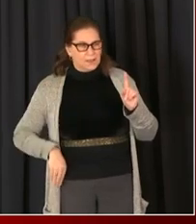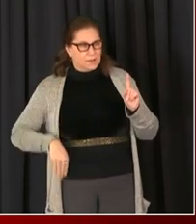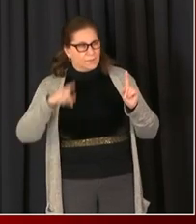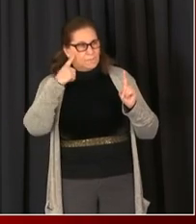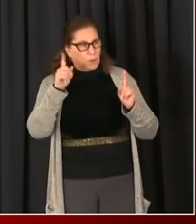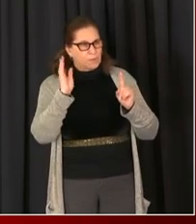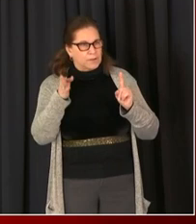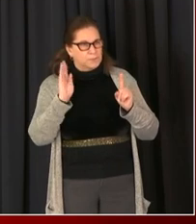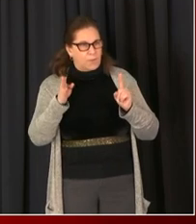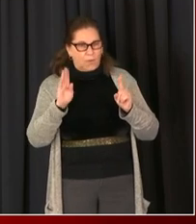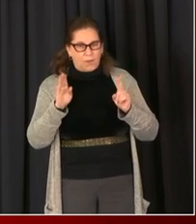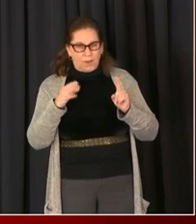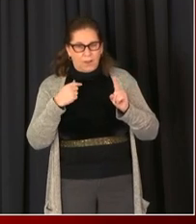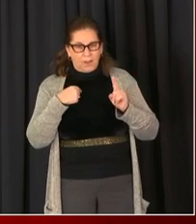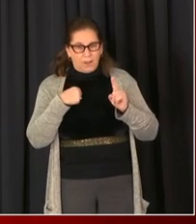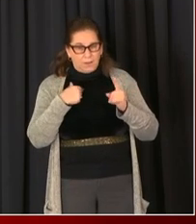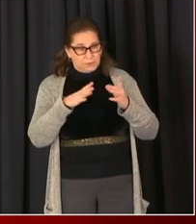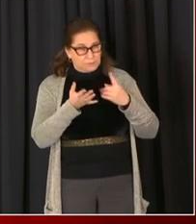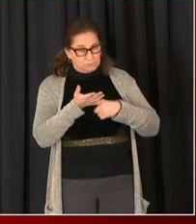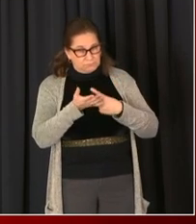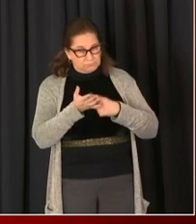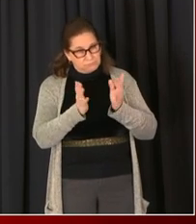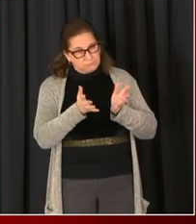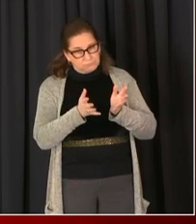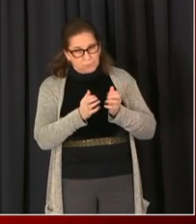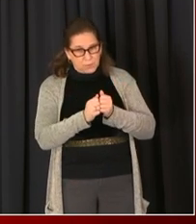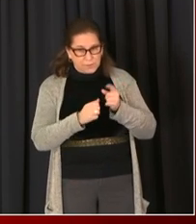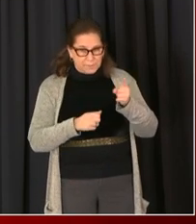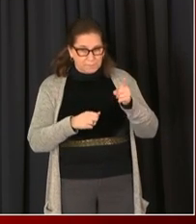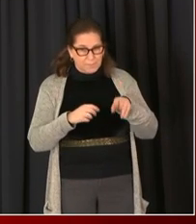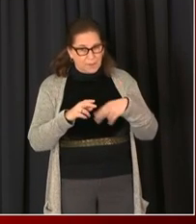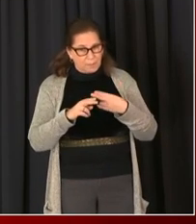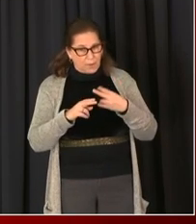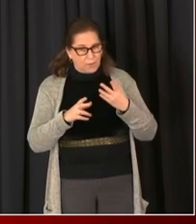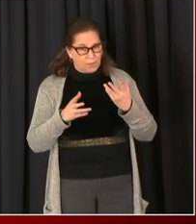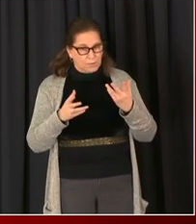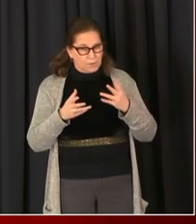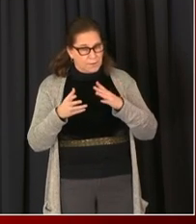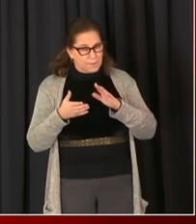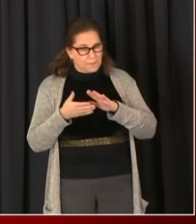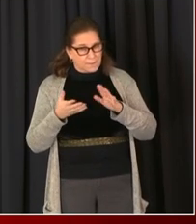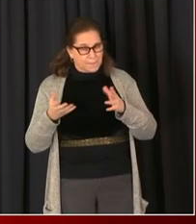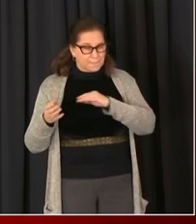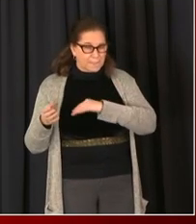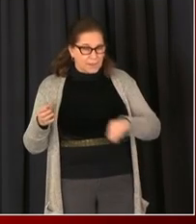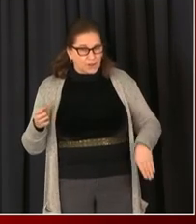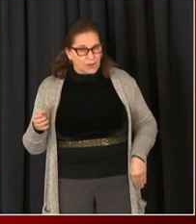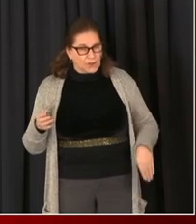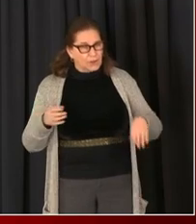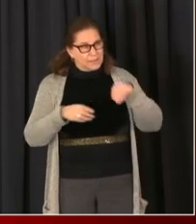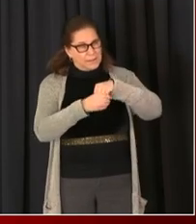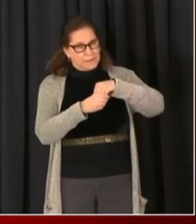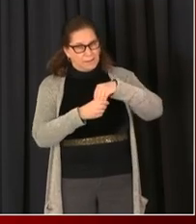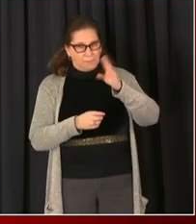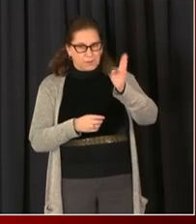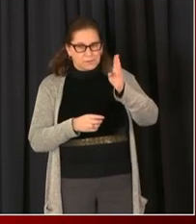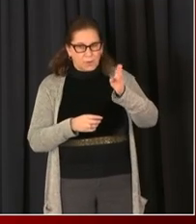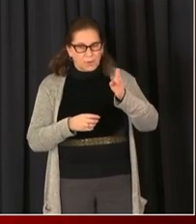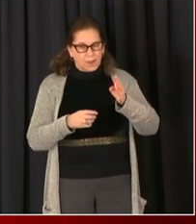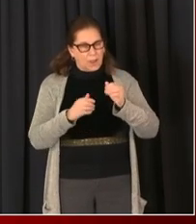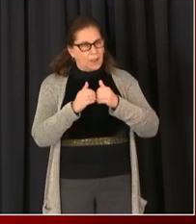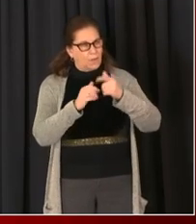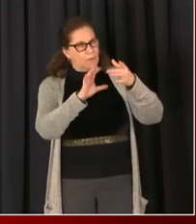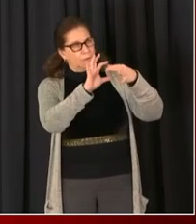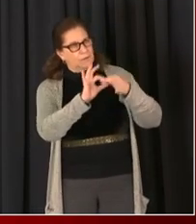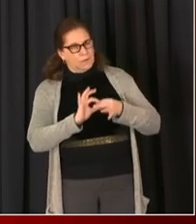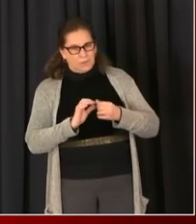Scott about being a mayor and any relationship in terms of Baltimore and Washington? I haven't,